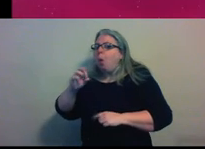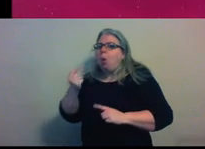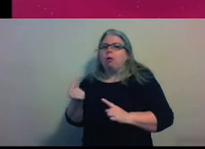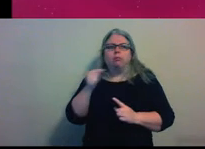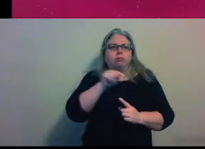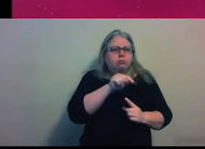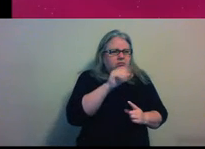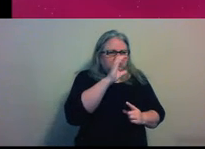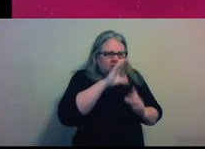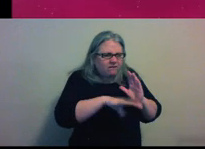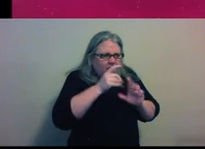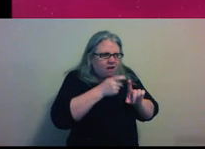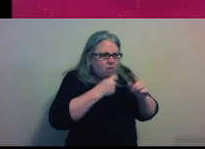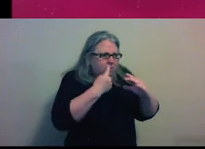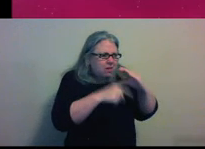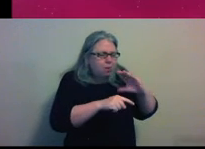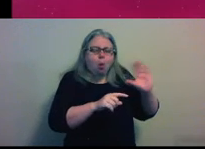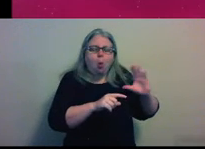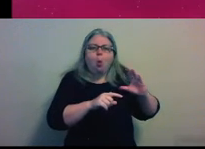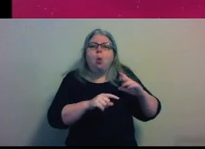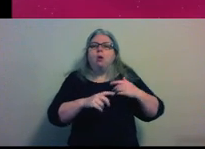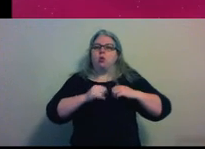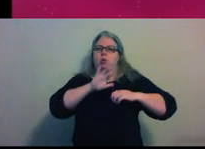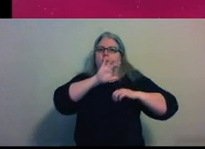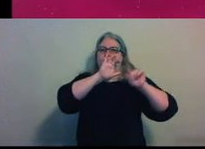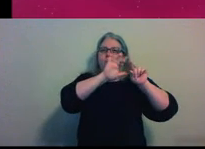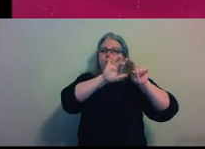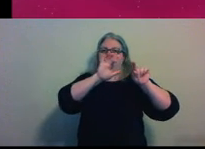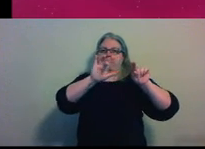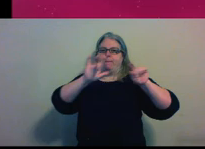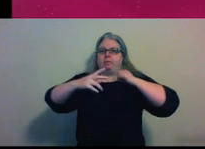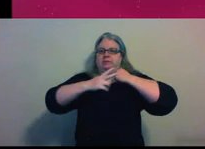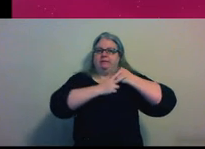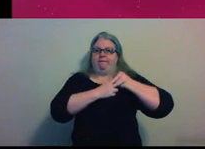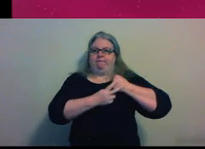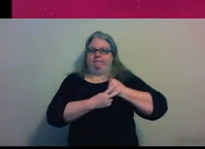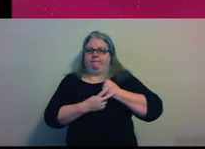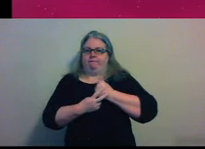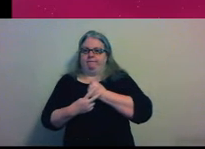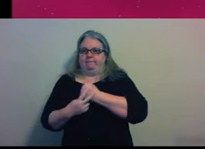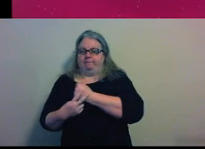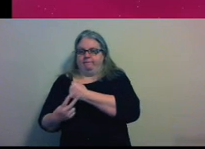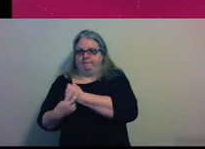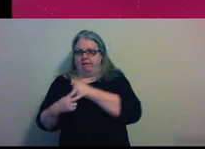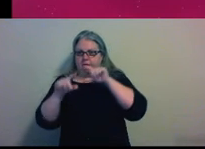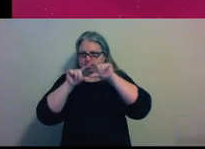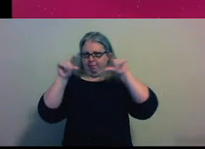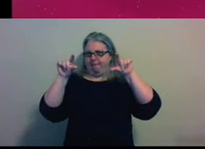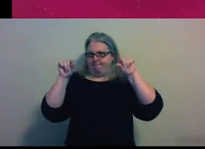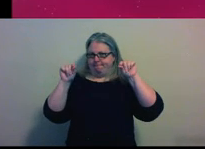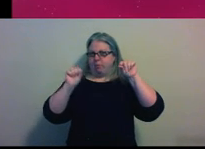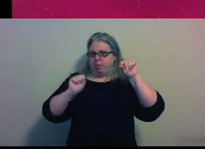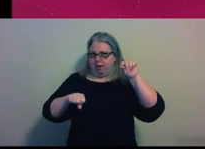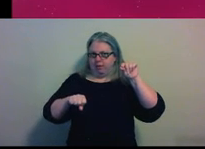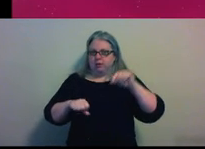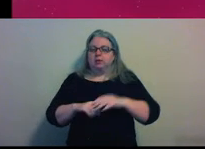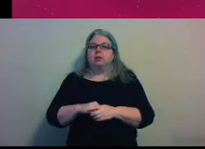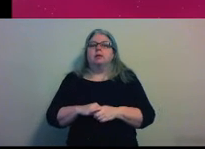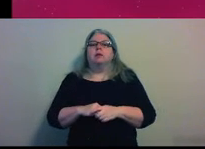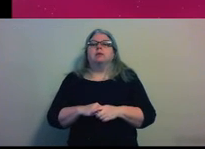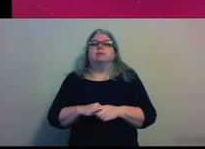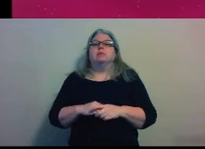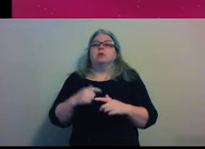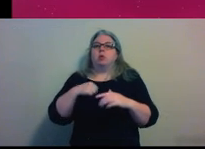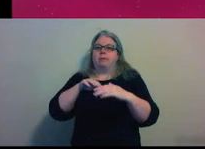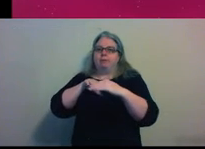to find them. And you can always name them so that way you make sure that you know which one you're using. So I'm going to go ahead and log